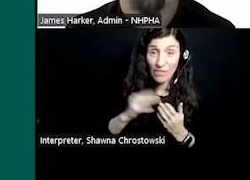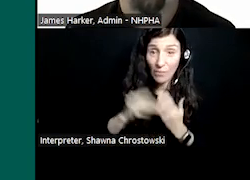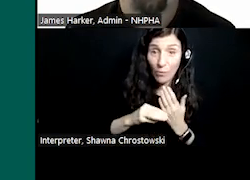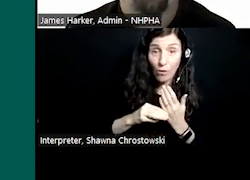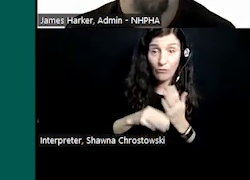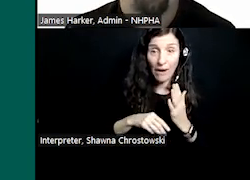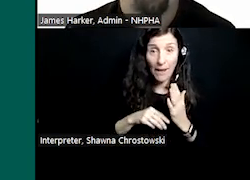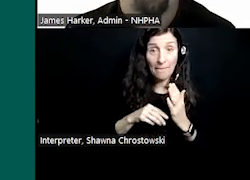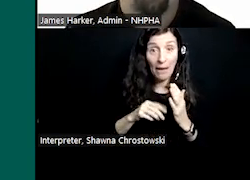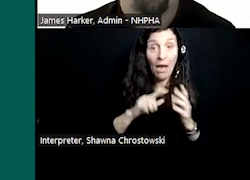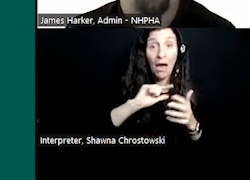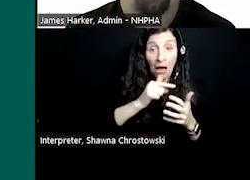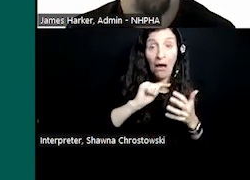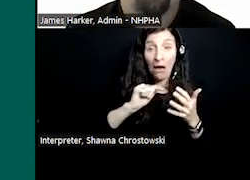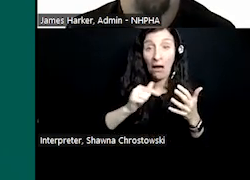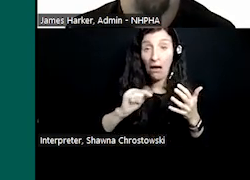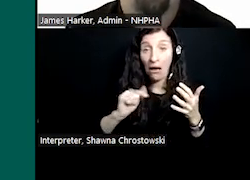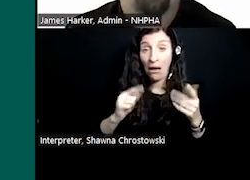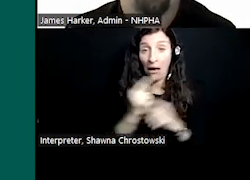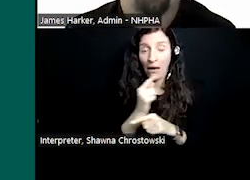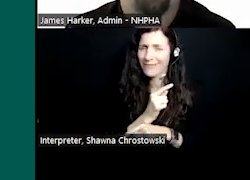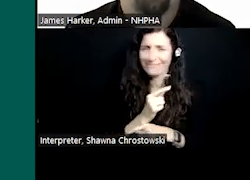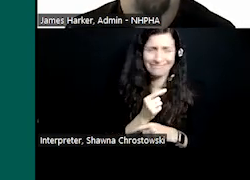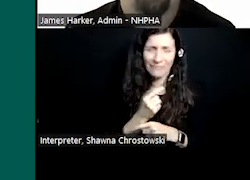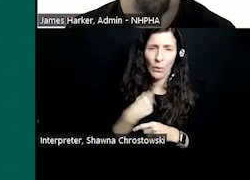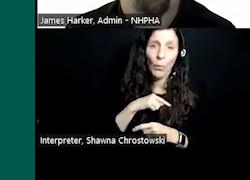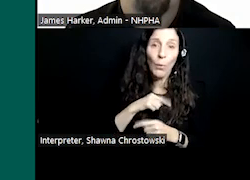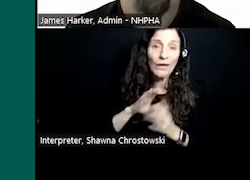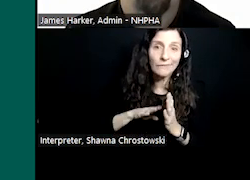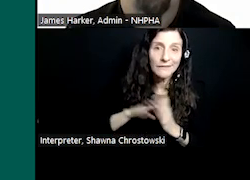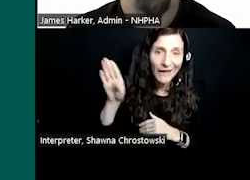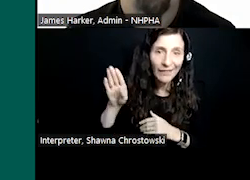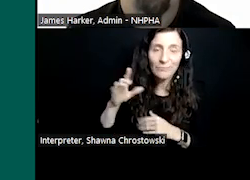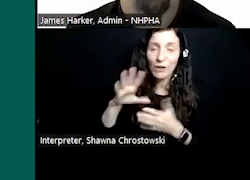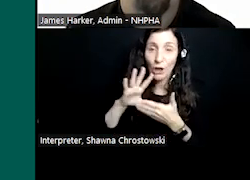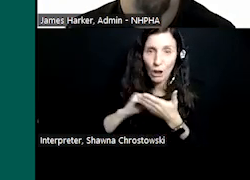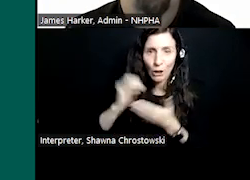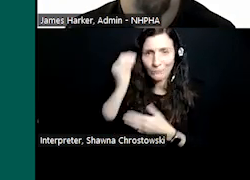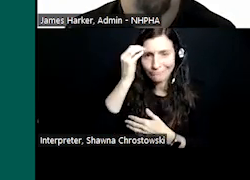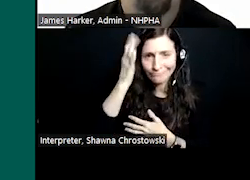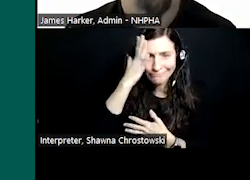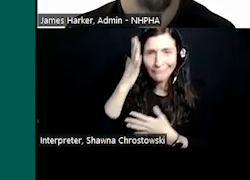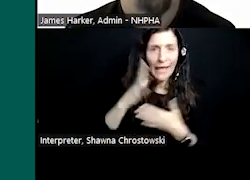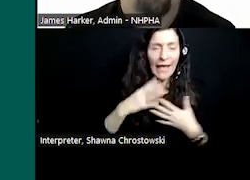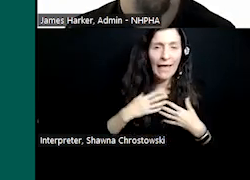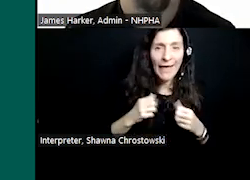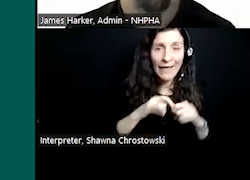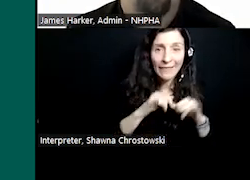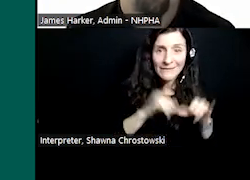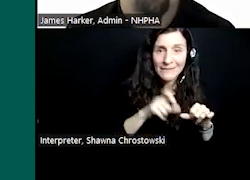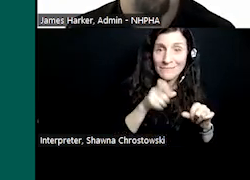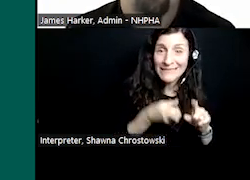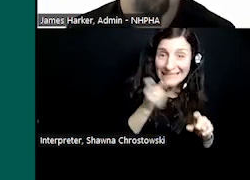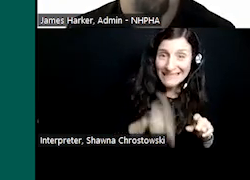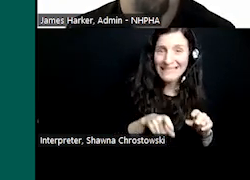been linear, and we have grown and developed and really learned what our health system needed from community health workers, and more importantly, what